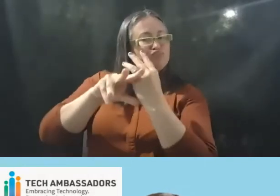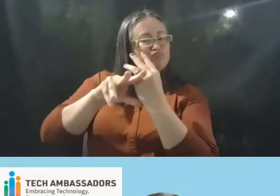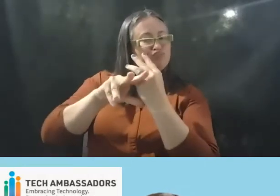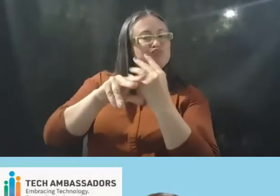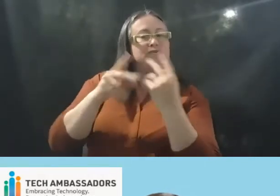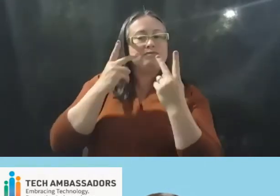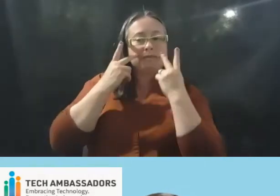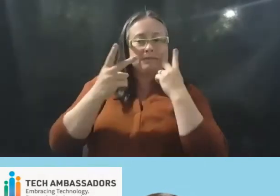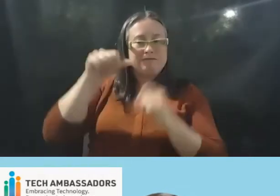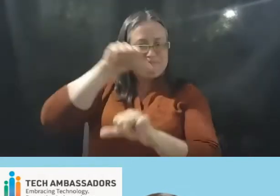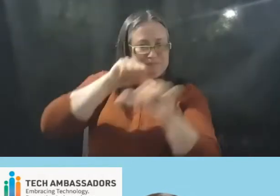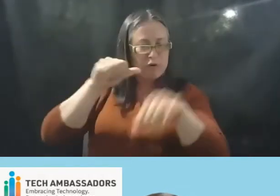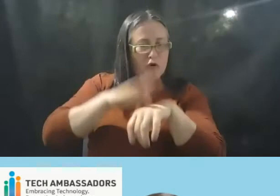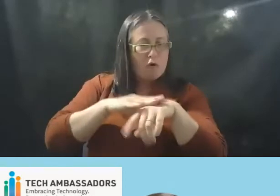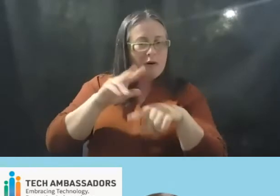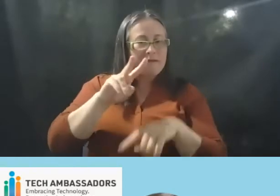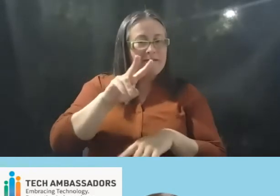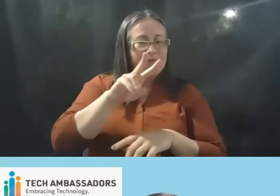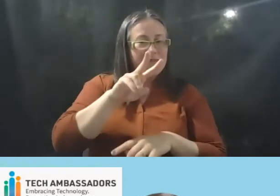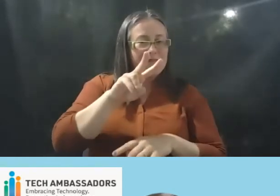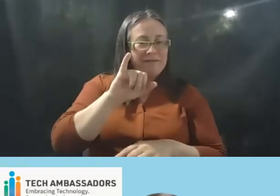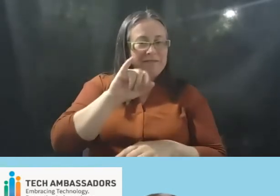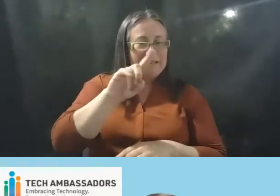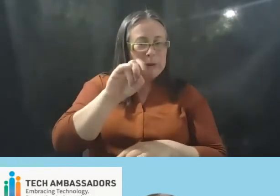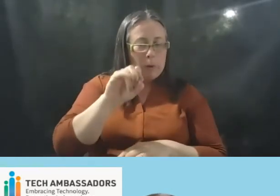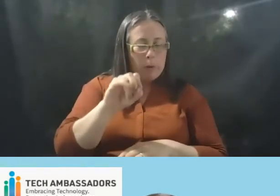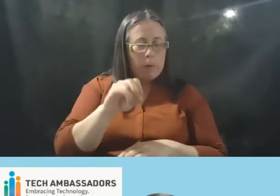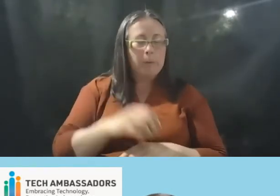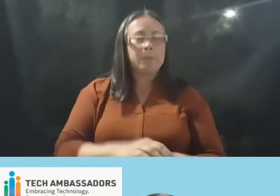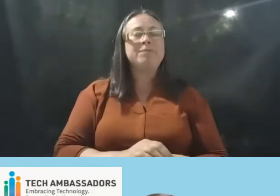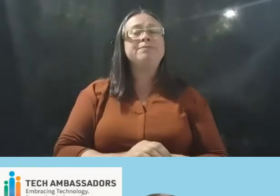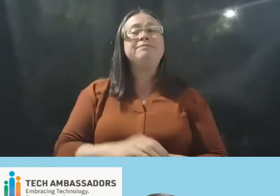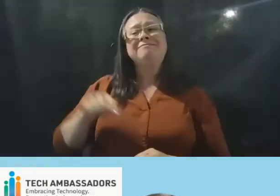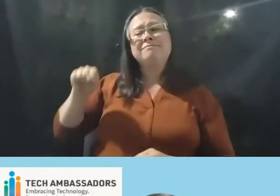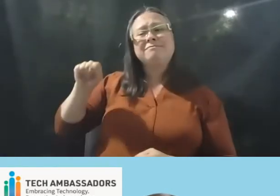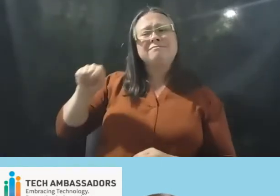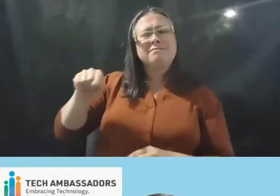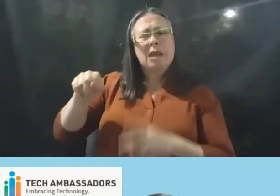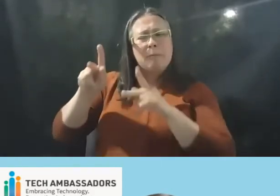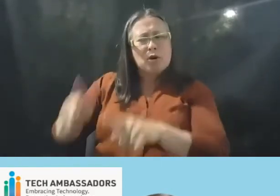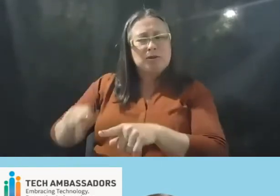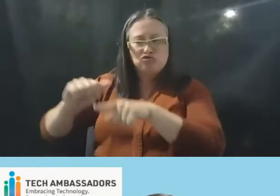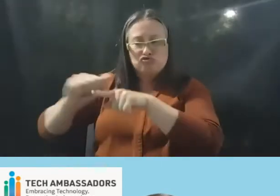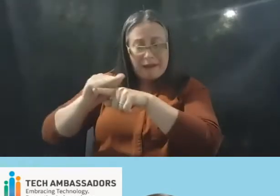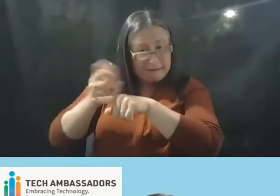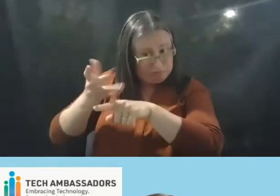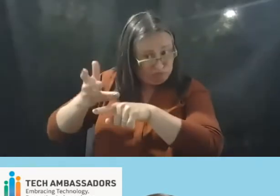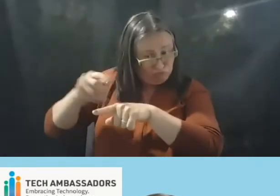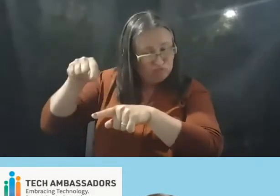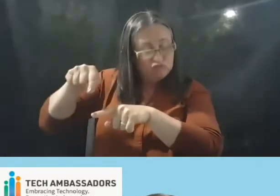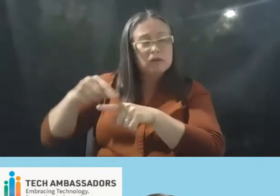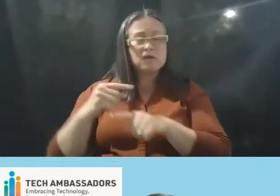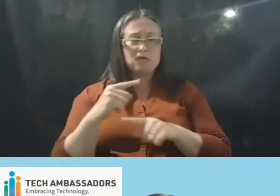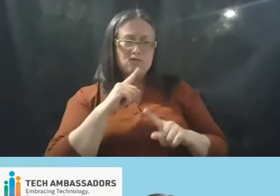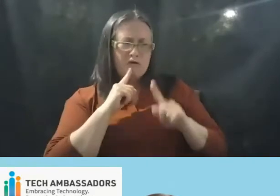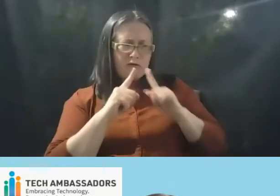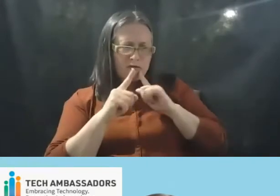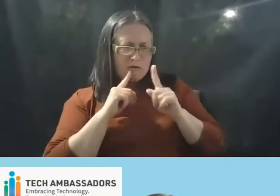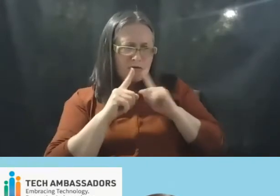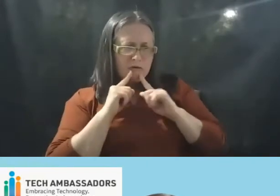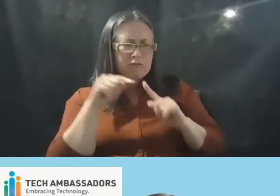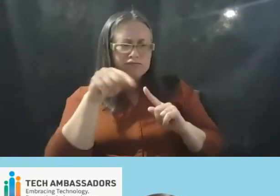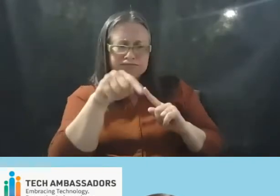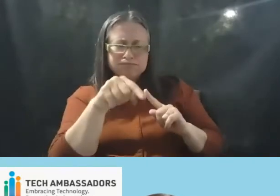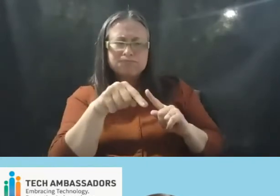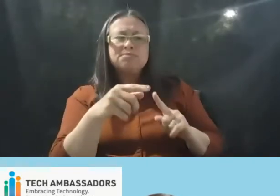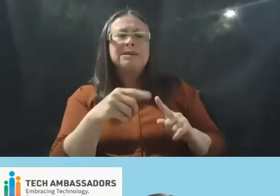Okay, now, you know, this trained support person not only can talk to the person living in the home, though, but they may also